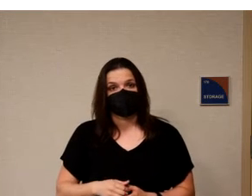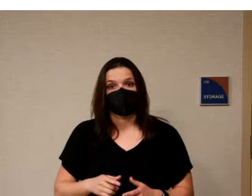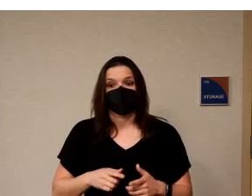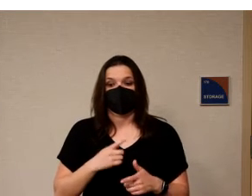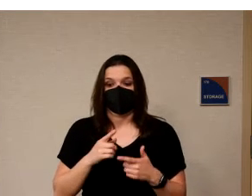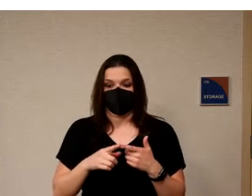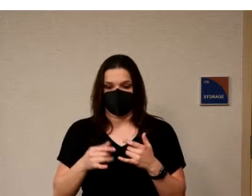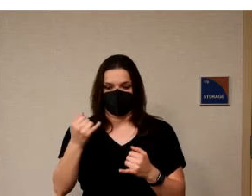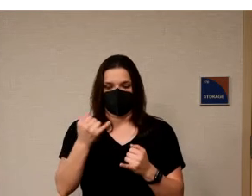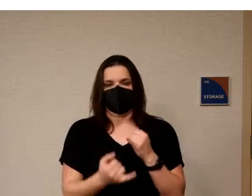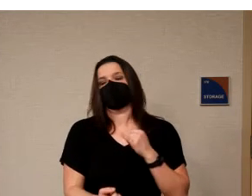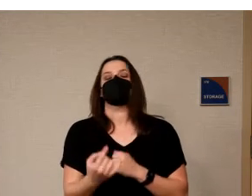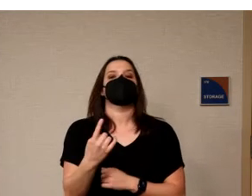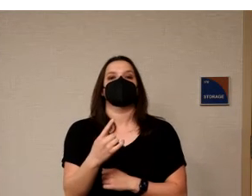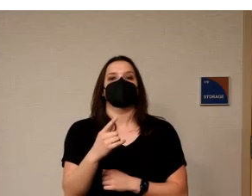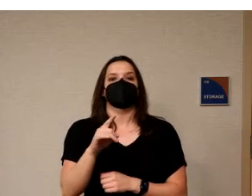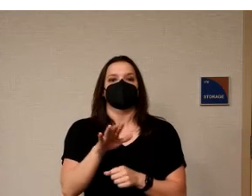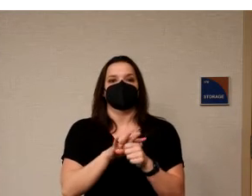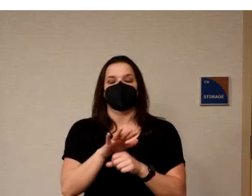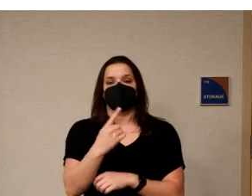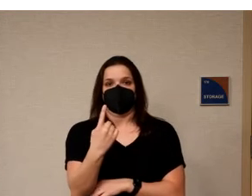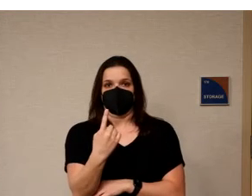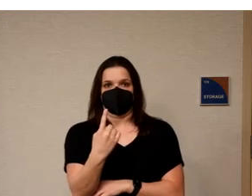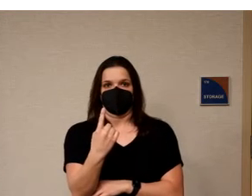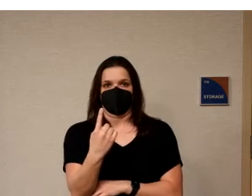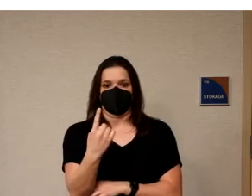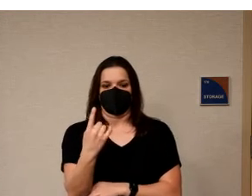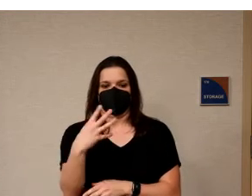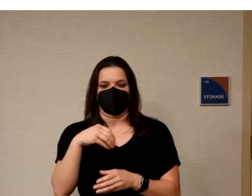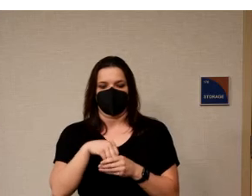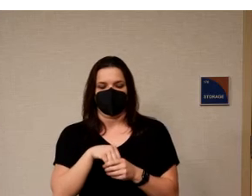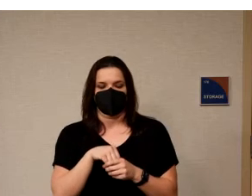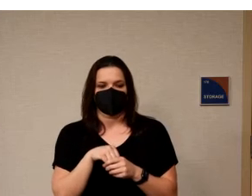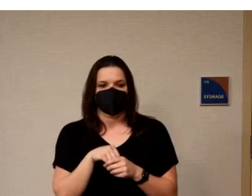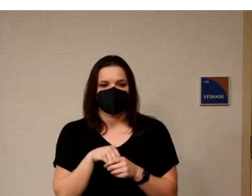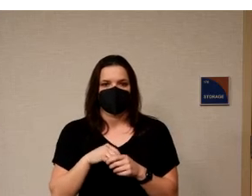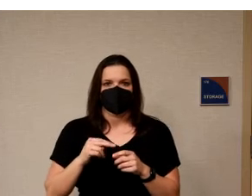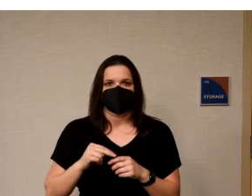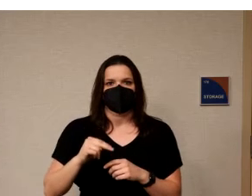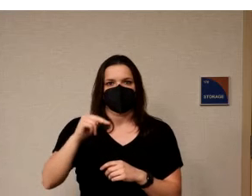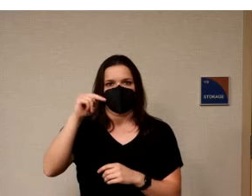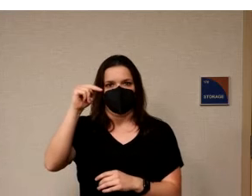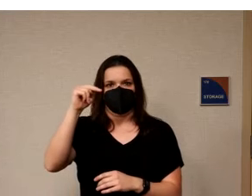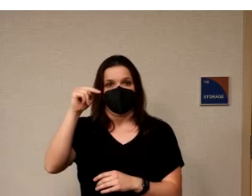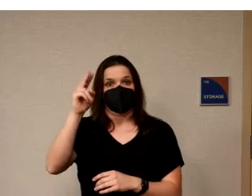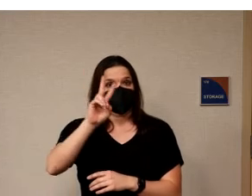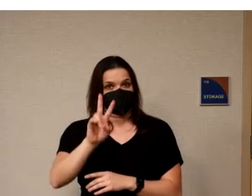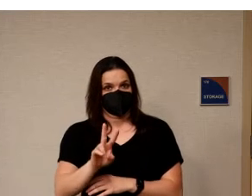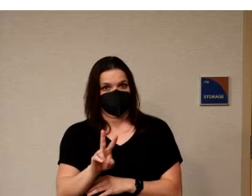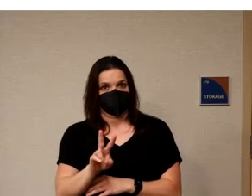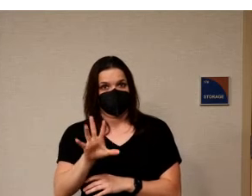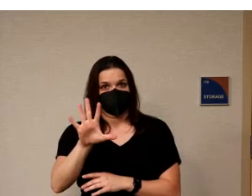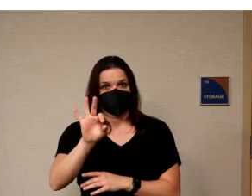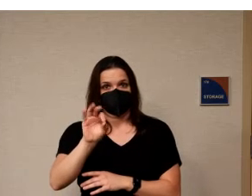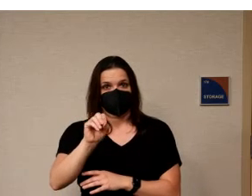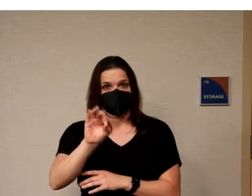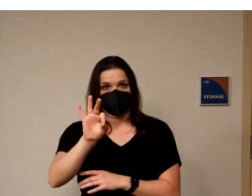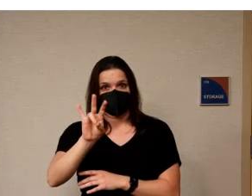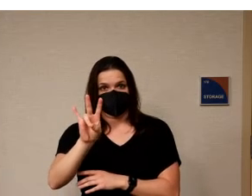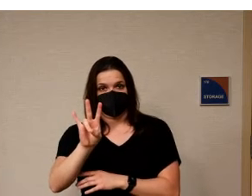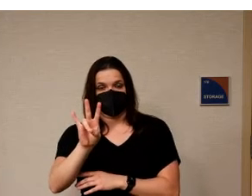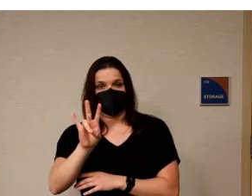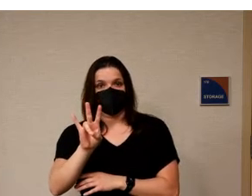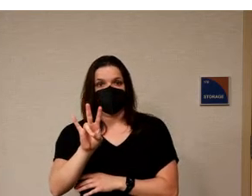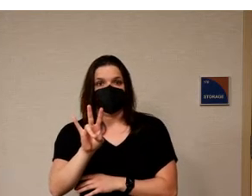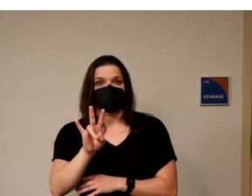And then finally, this one, District 1, you can see it takes in the northern part of Visalia,